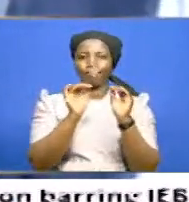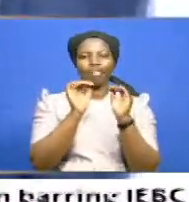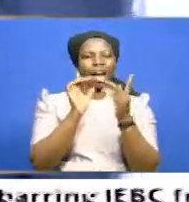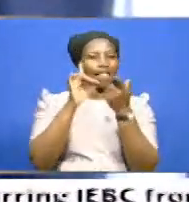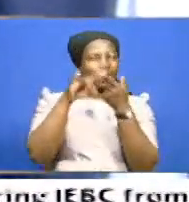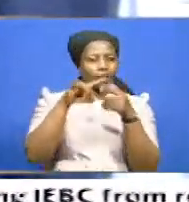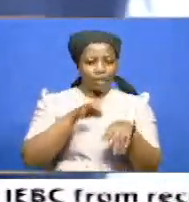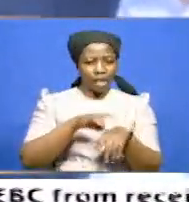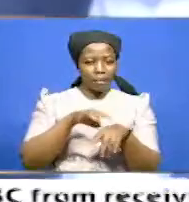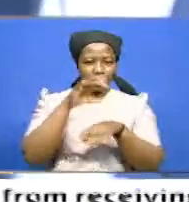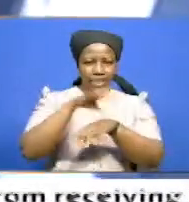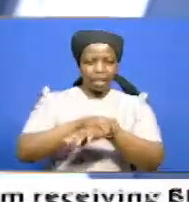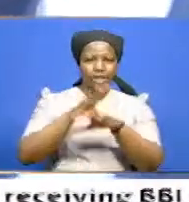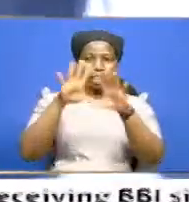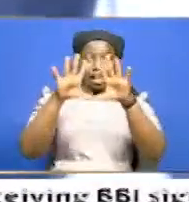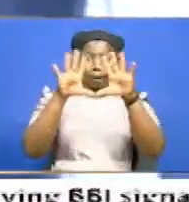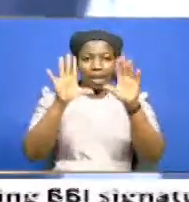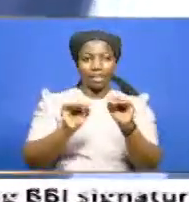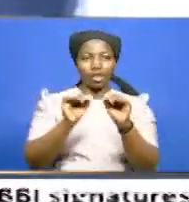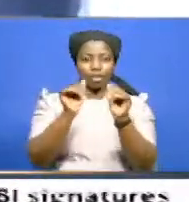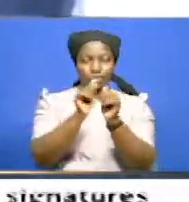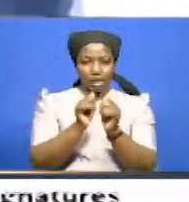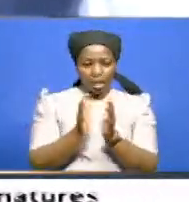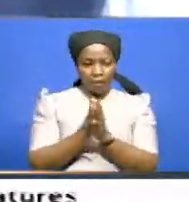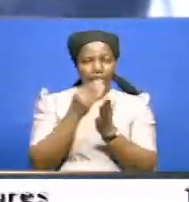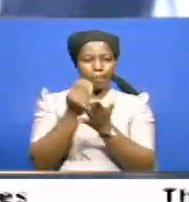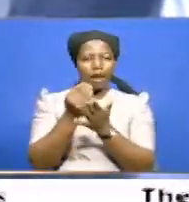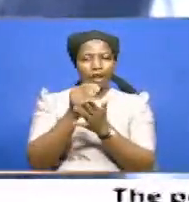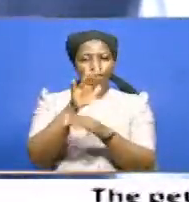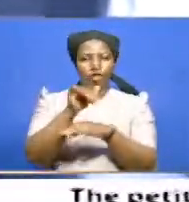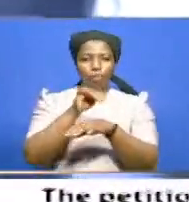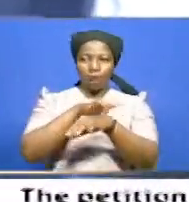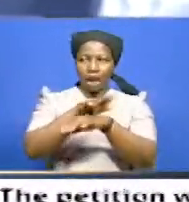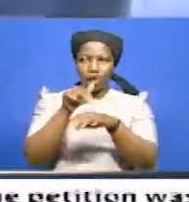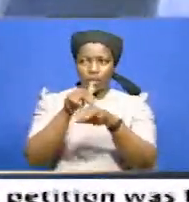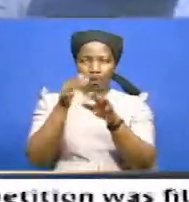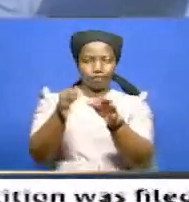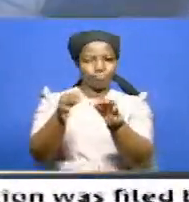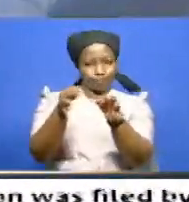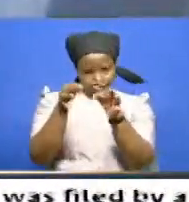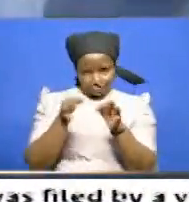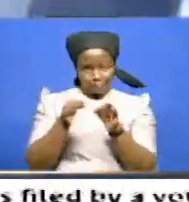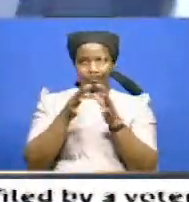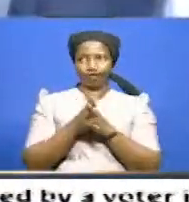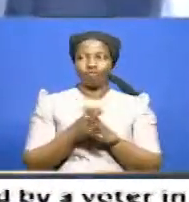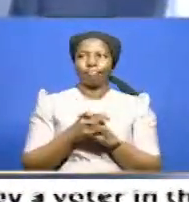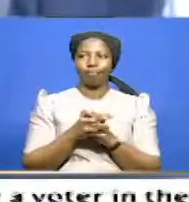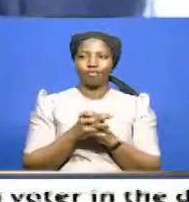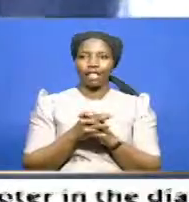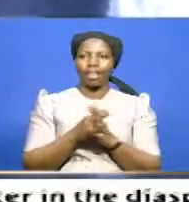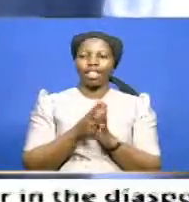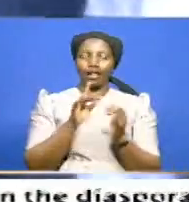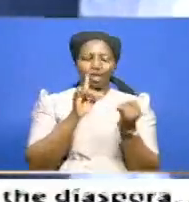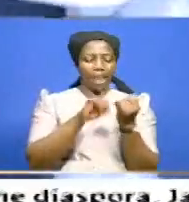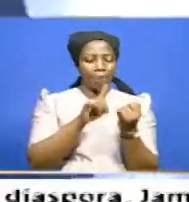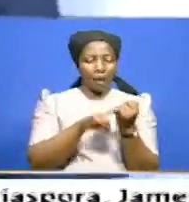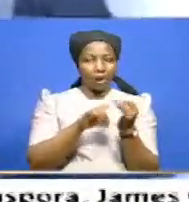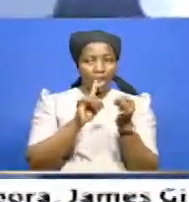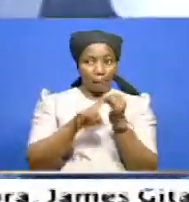a budget and exchequer from the National Treasury. So that is one. Number